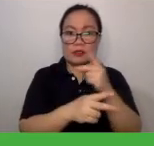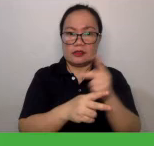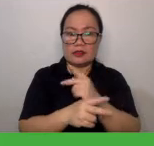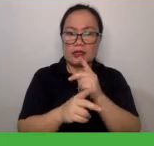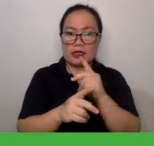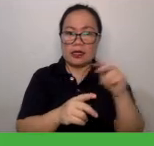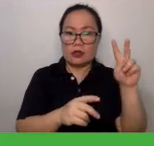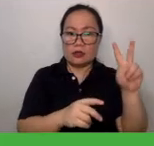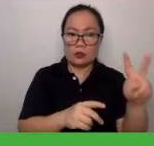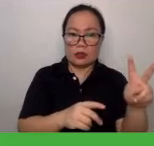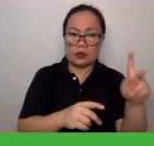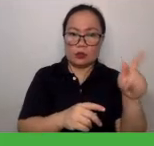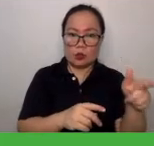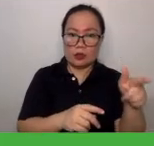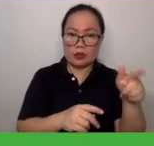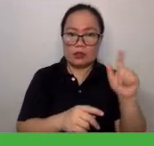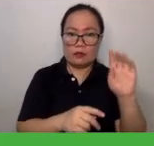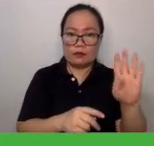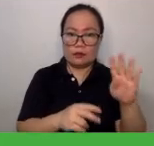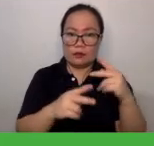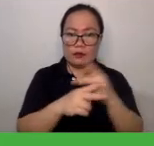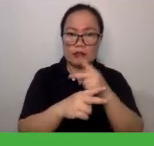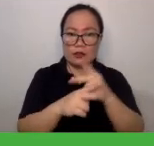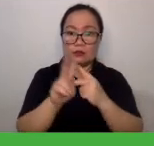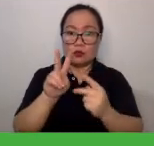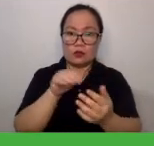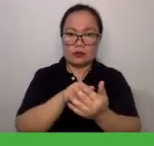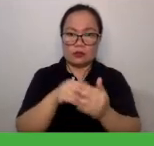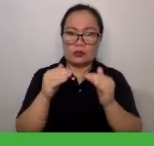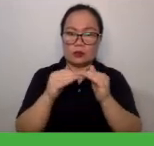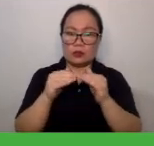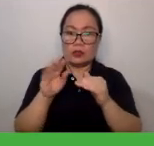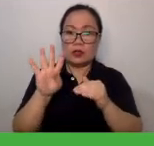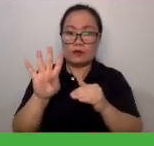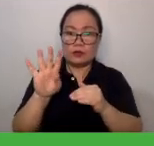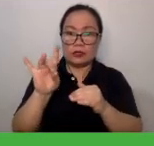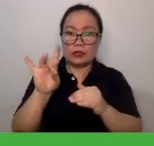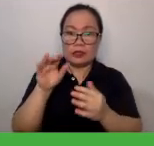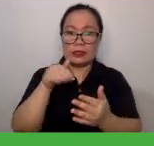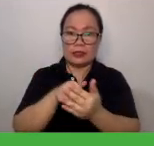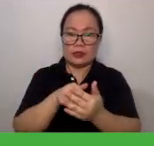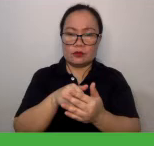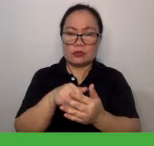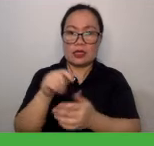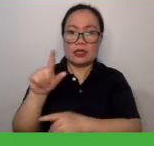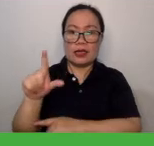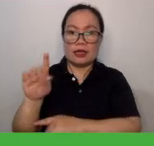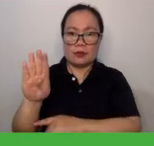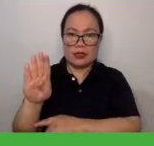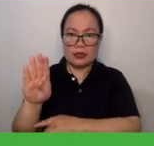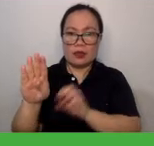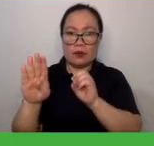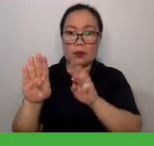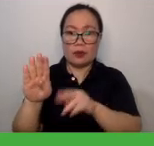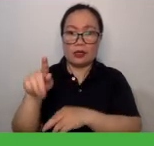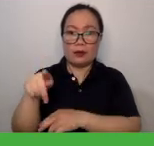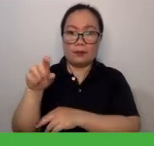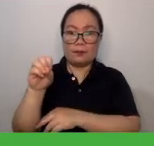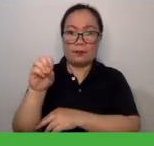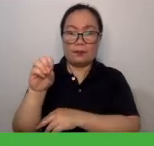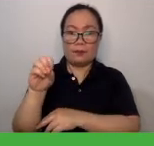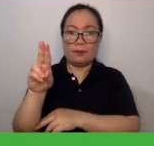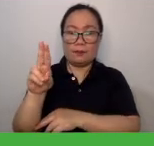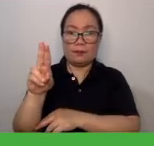48,000. So, 24 times 2, that is 48,000 pounds. Okay, so therefore, 24 tons